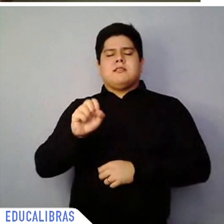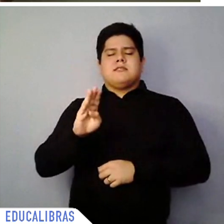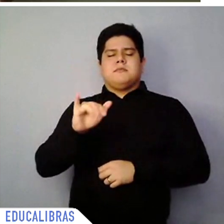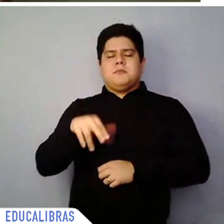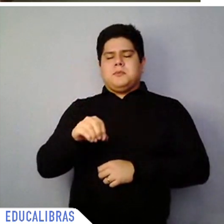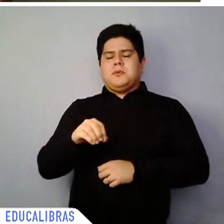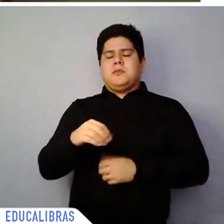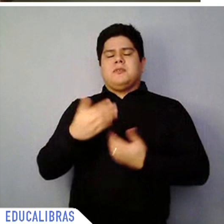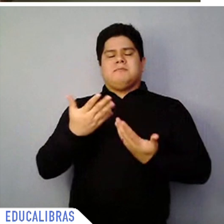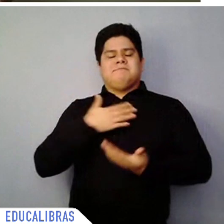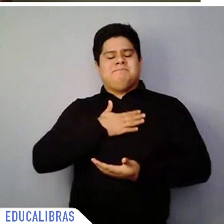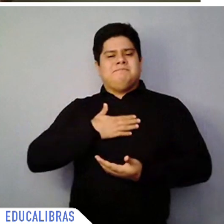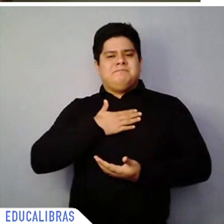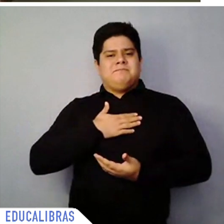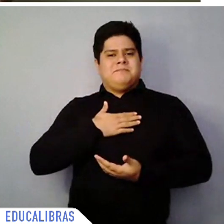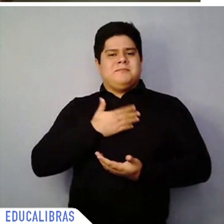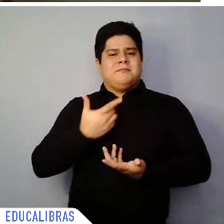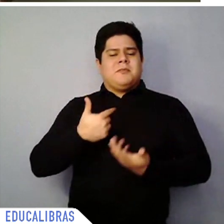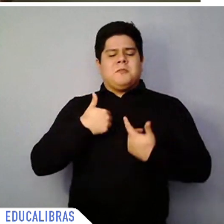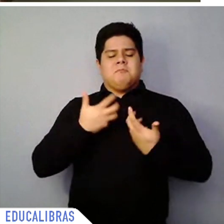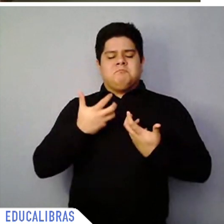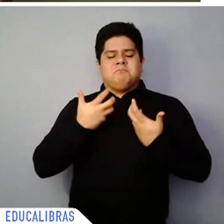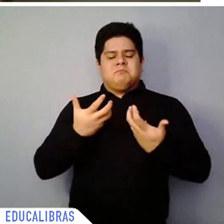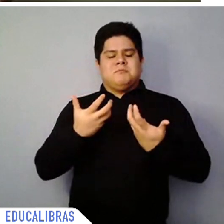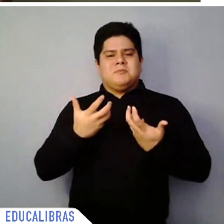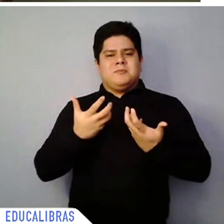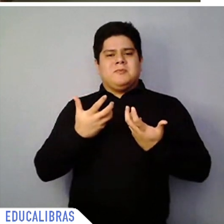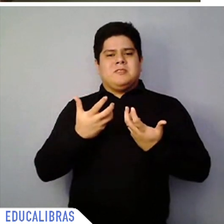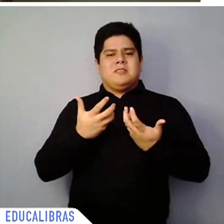with Luiza Trajano, Ester Sabino.